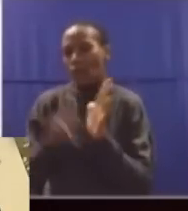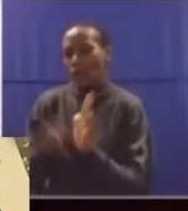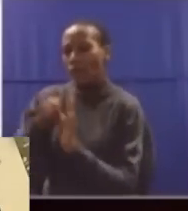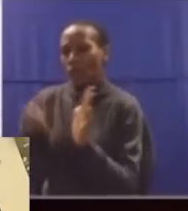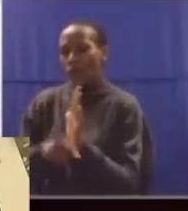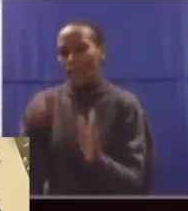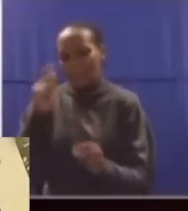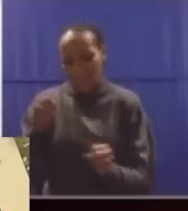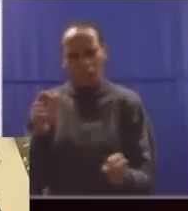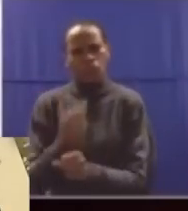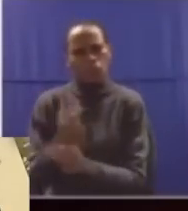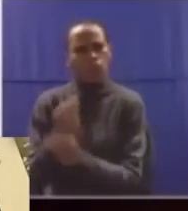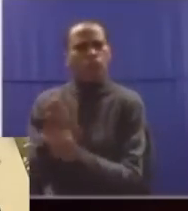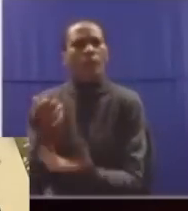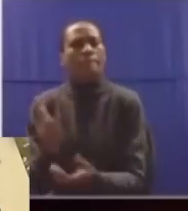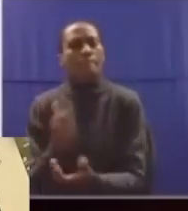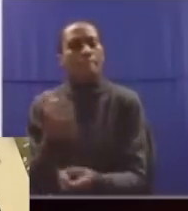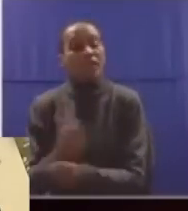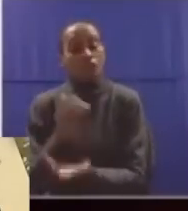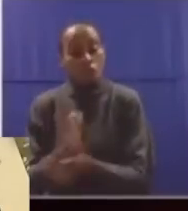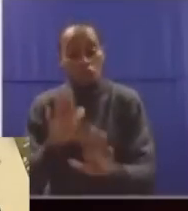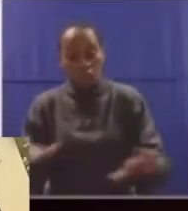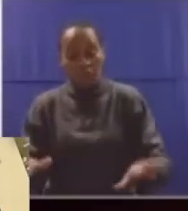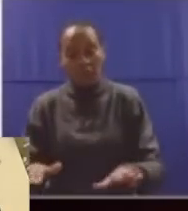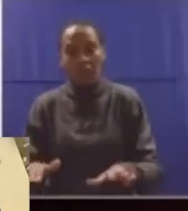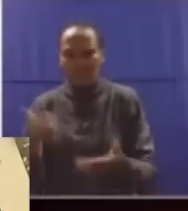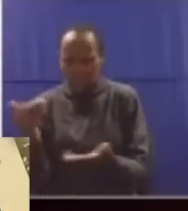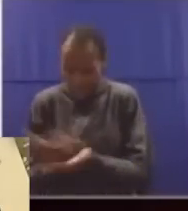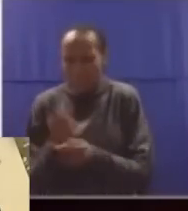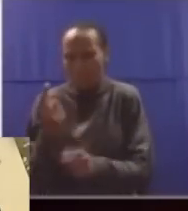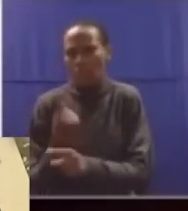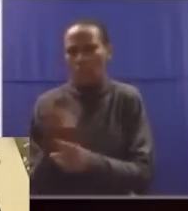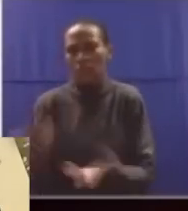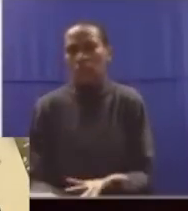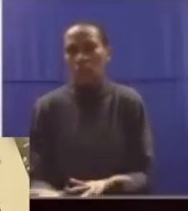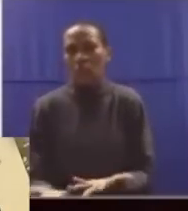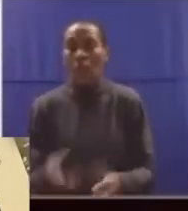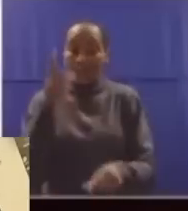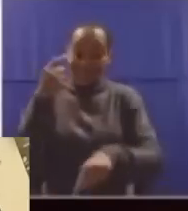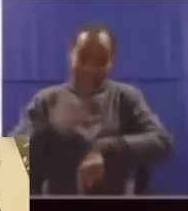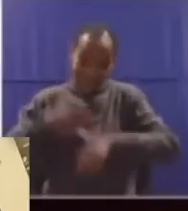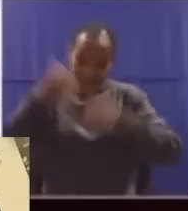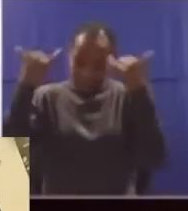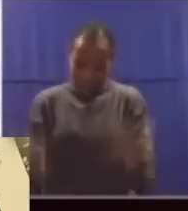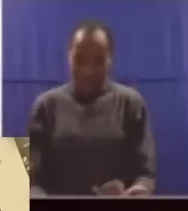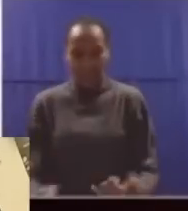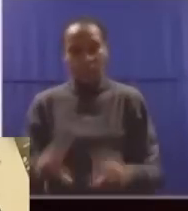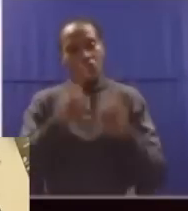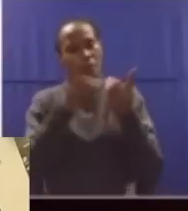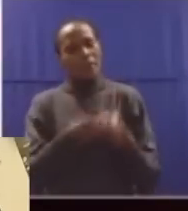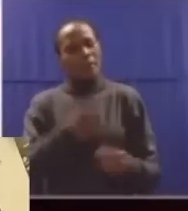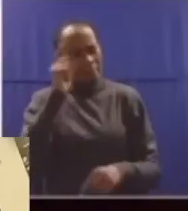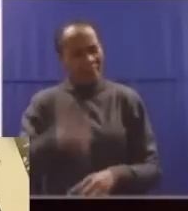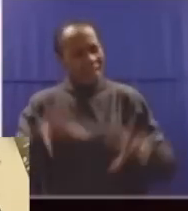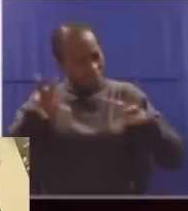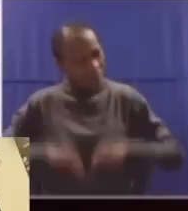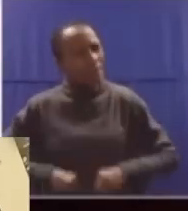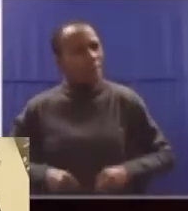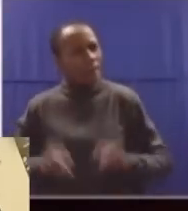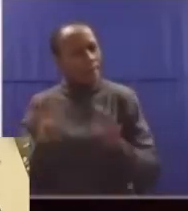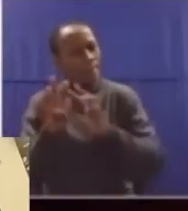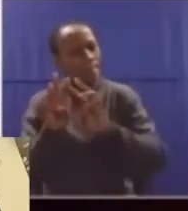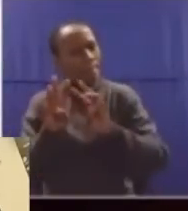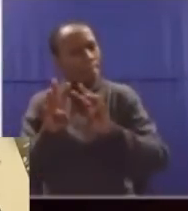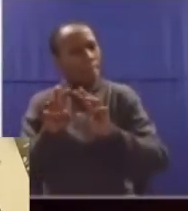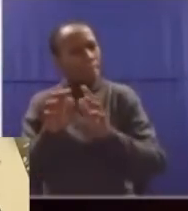done to ensure that no other learners suffer the same fate. It is also high time that the department face the truth about matric results. A